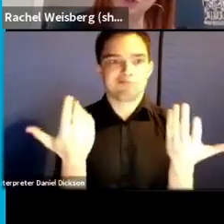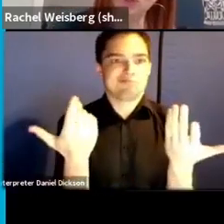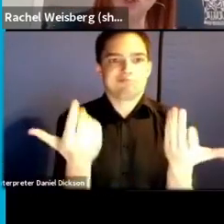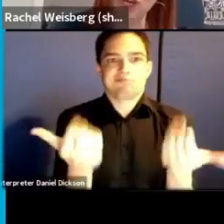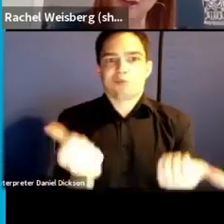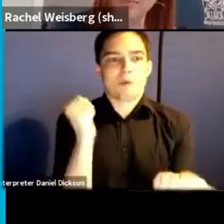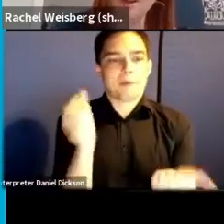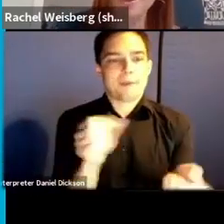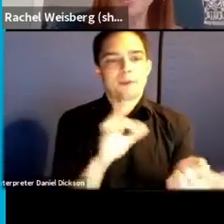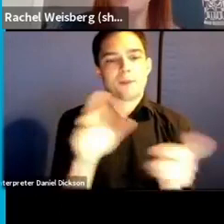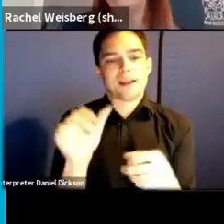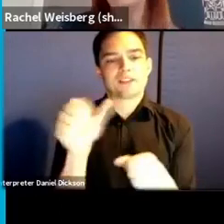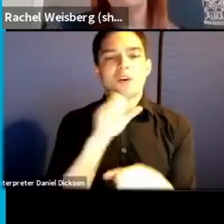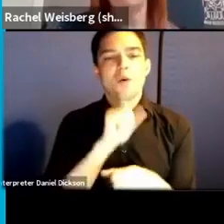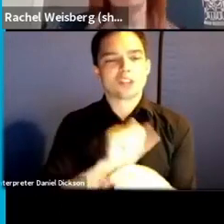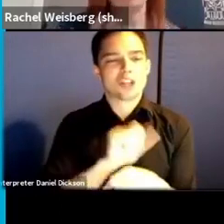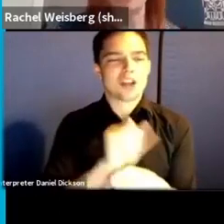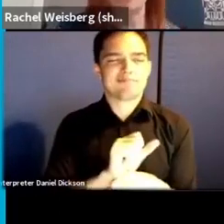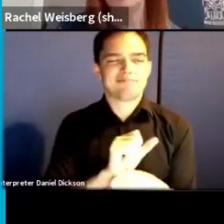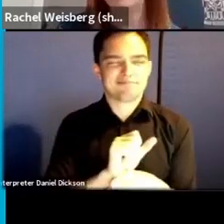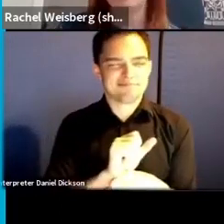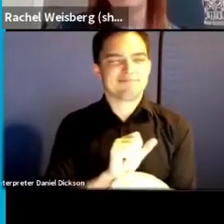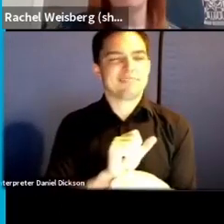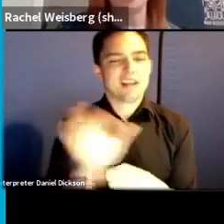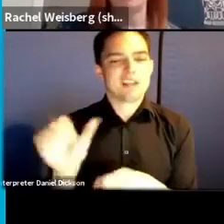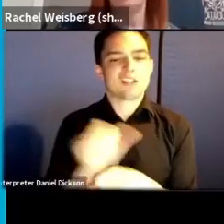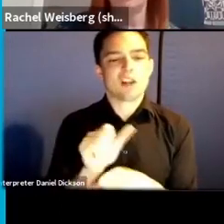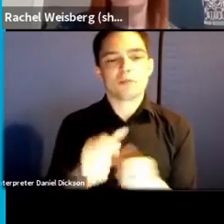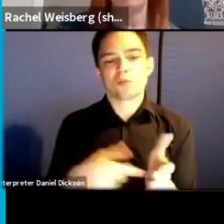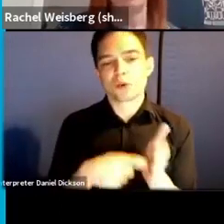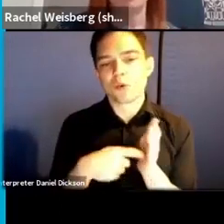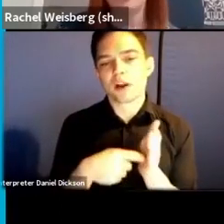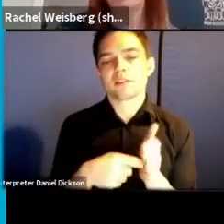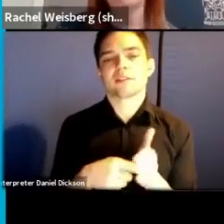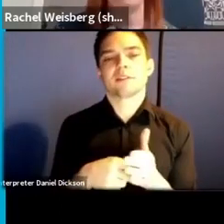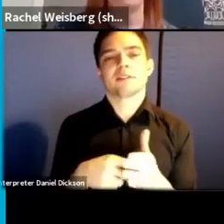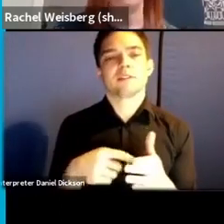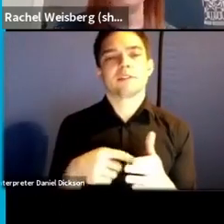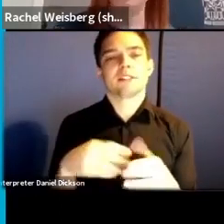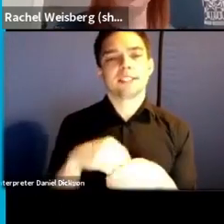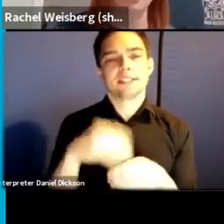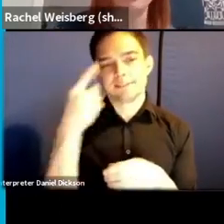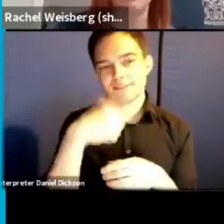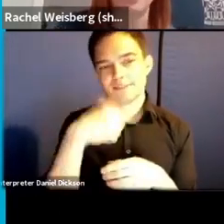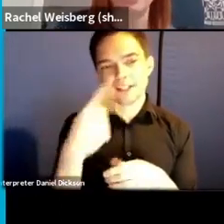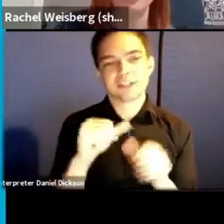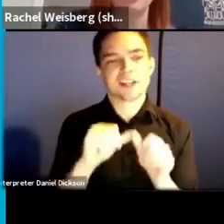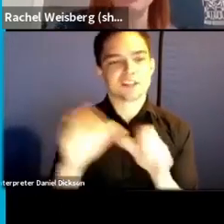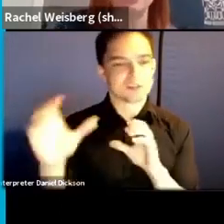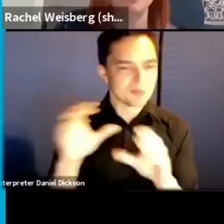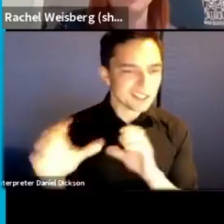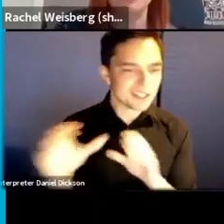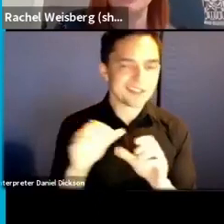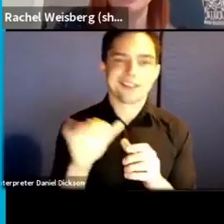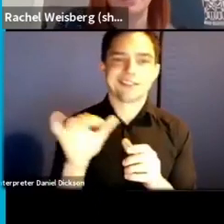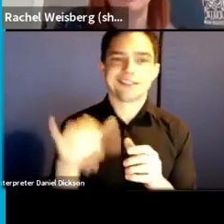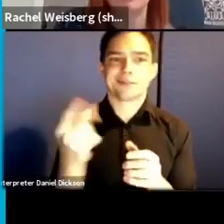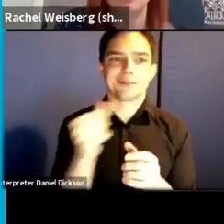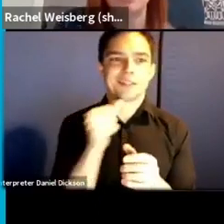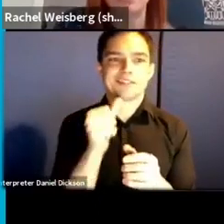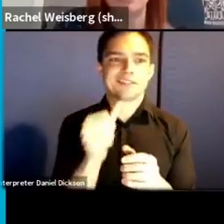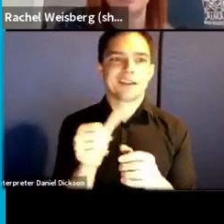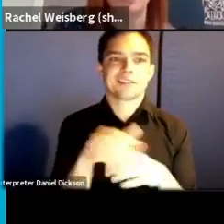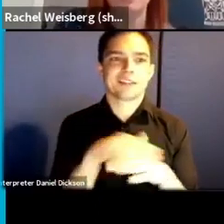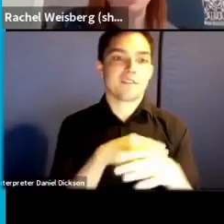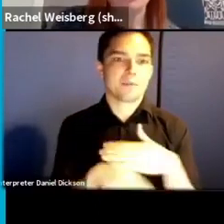return to their old job. Their job requires in-face constant communication, and that's just not something that they're comfortable and able